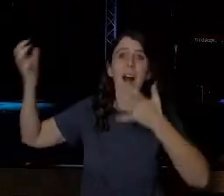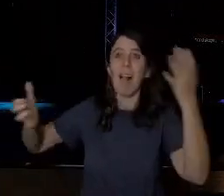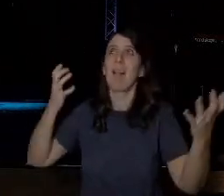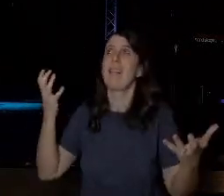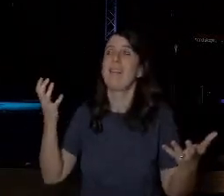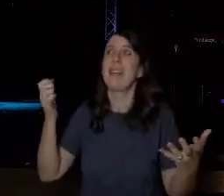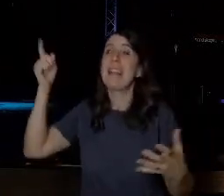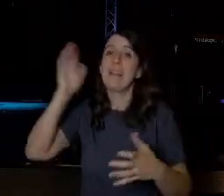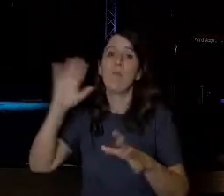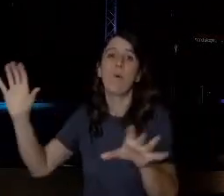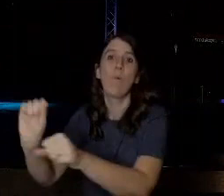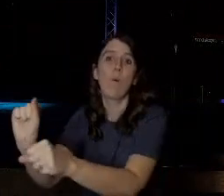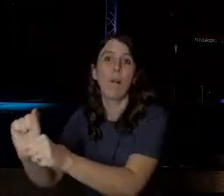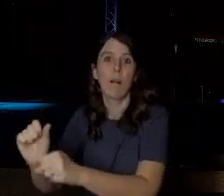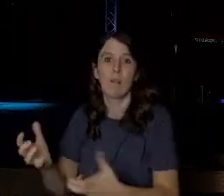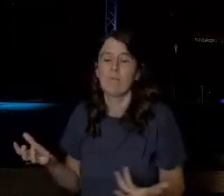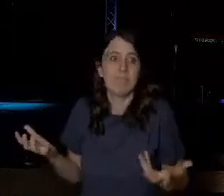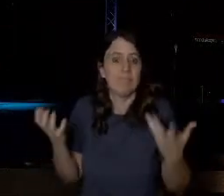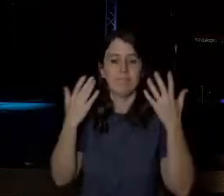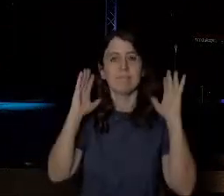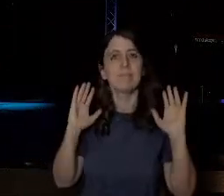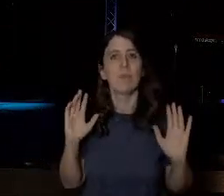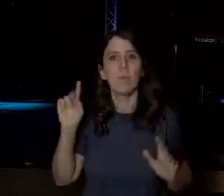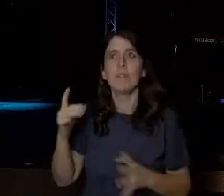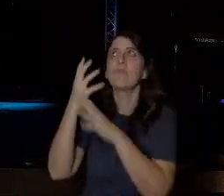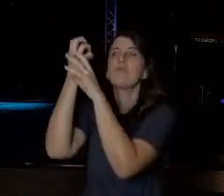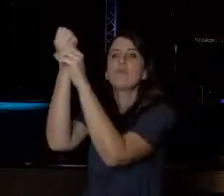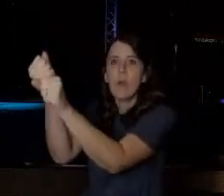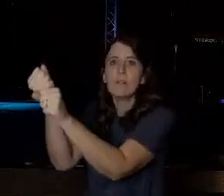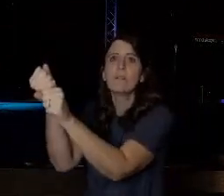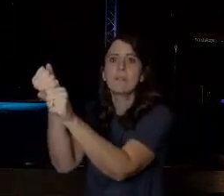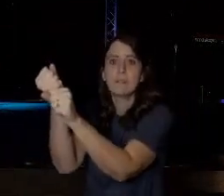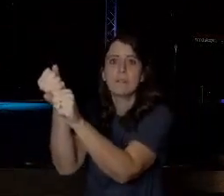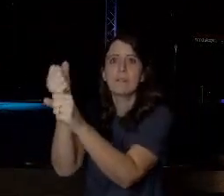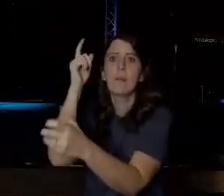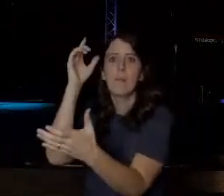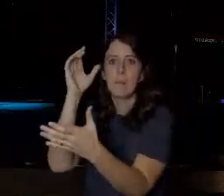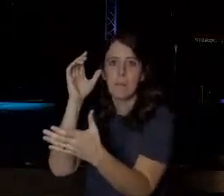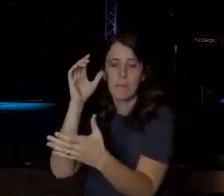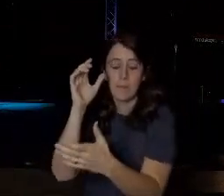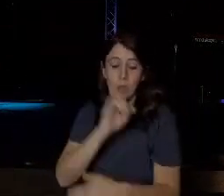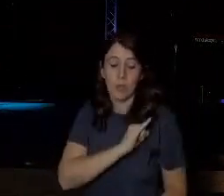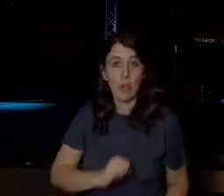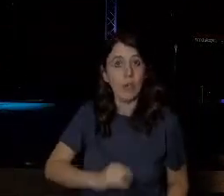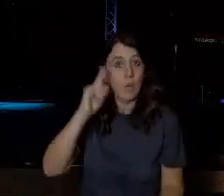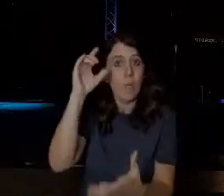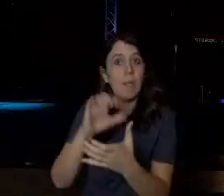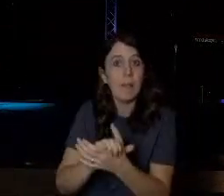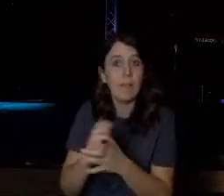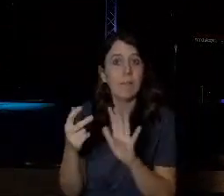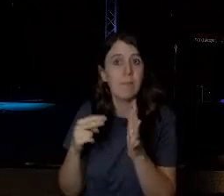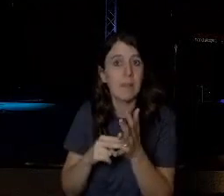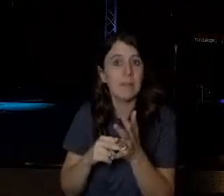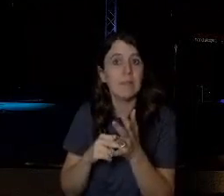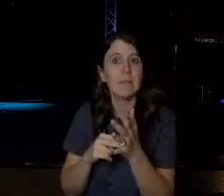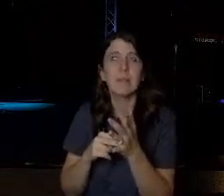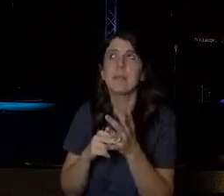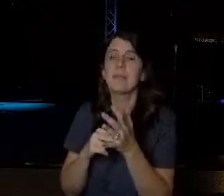do everything else. All right, we need to just be able to trust. But this belief allowed Joshua to trust God when